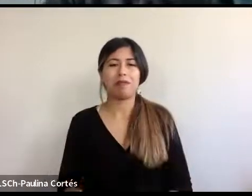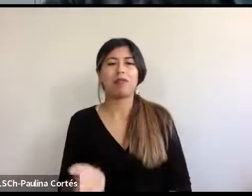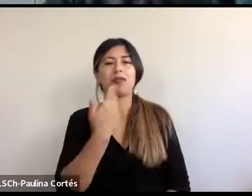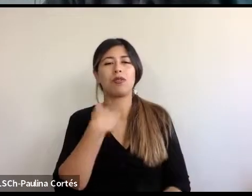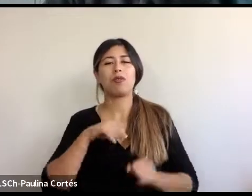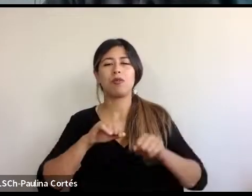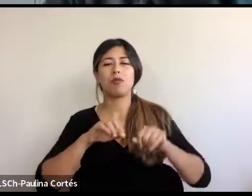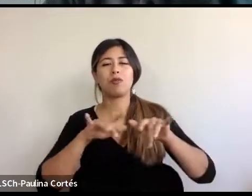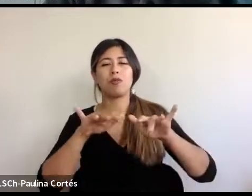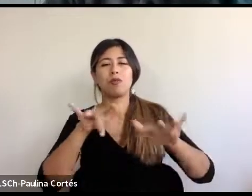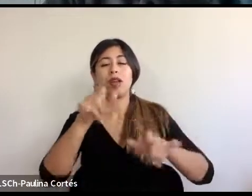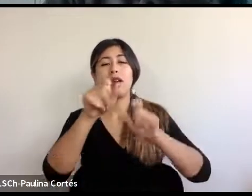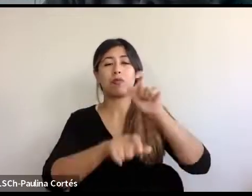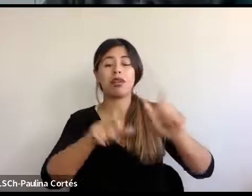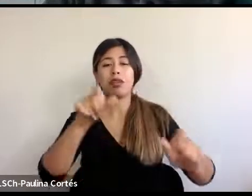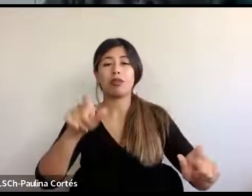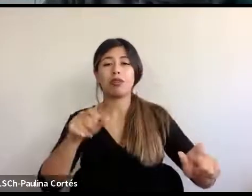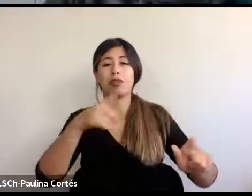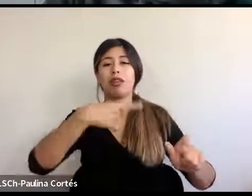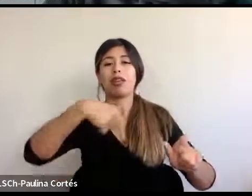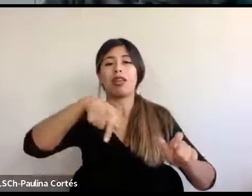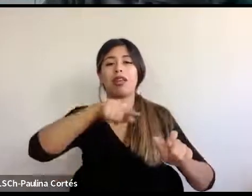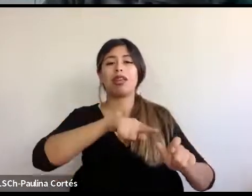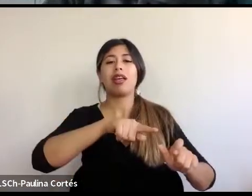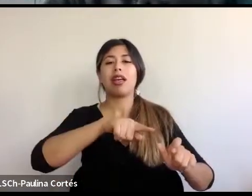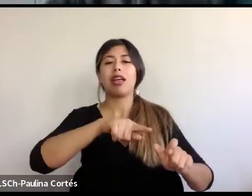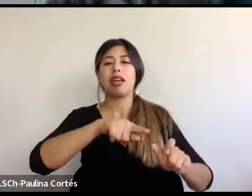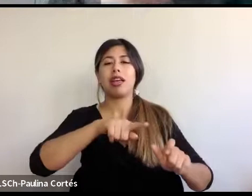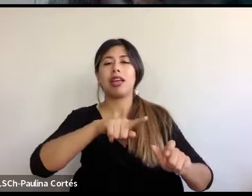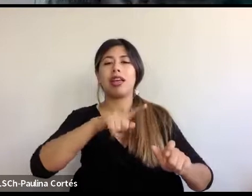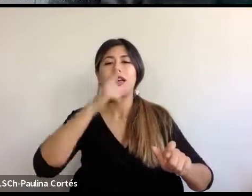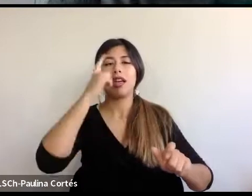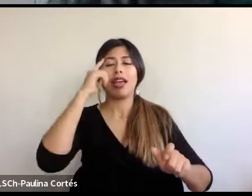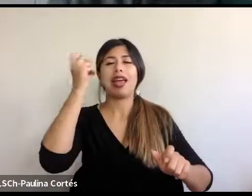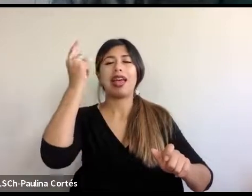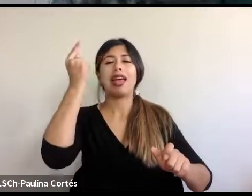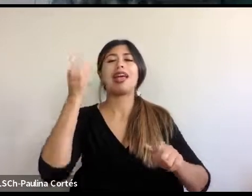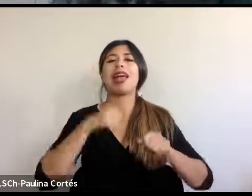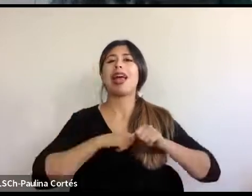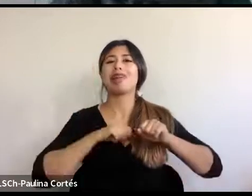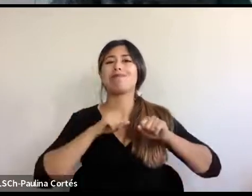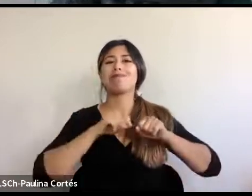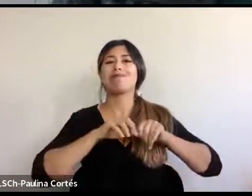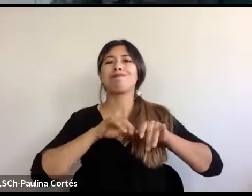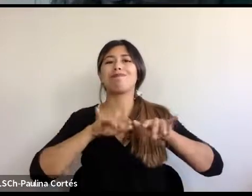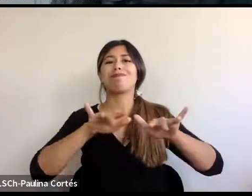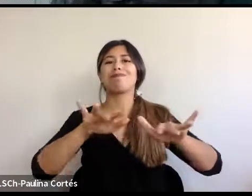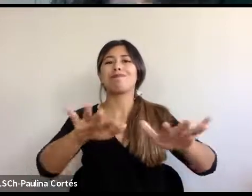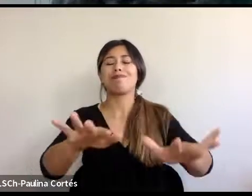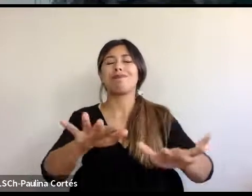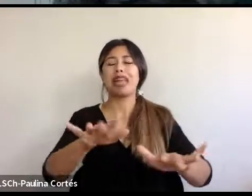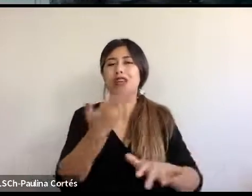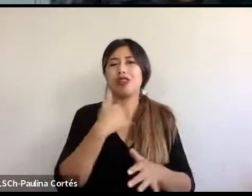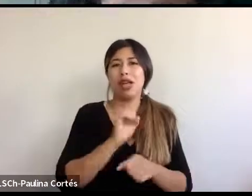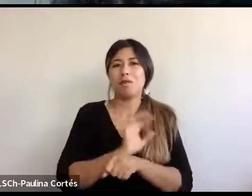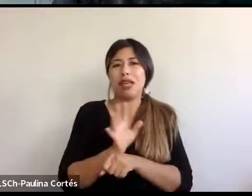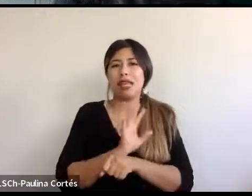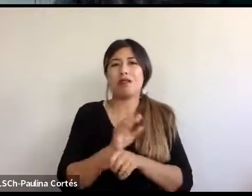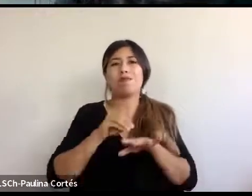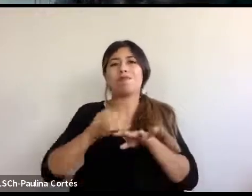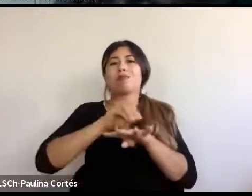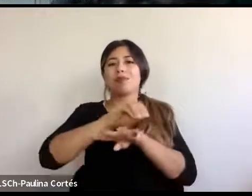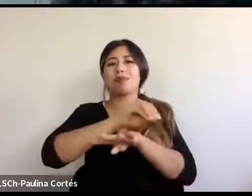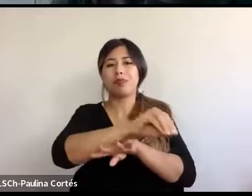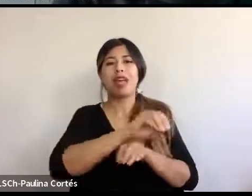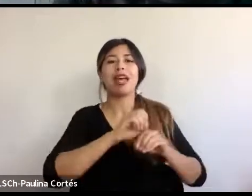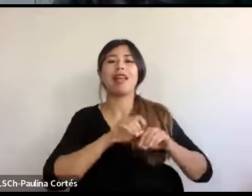compliant with the thought of like distributing the films that we have in a program to as many people as possible, and also to people